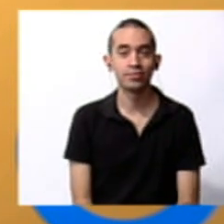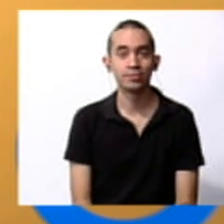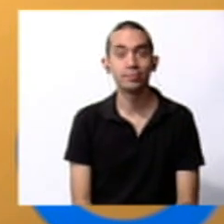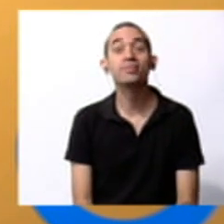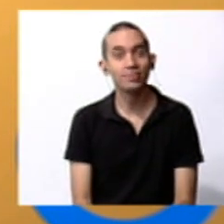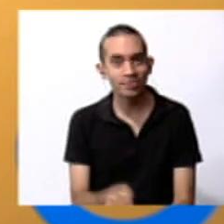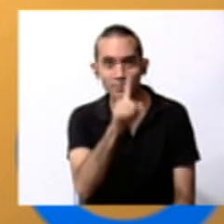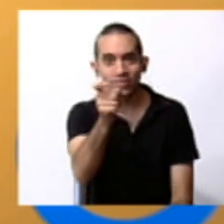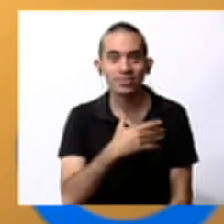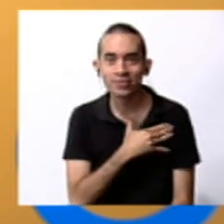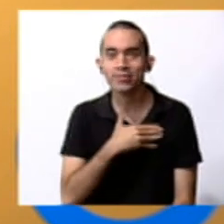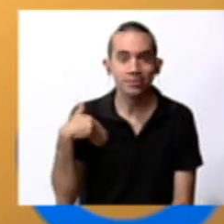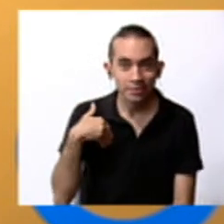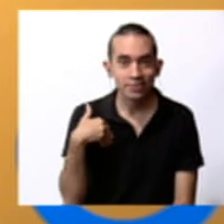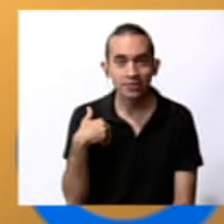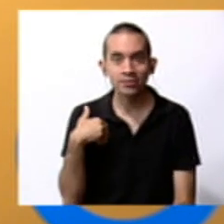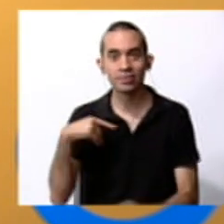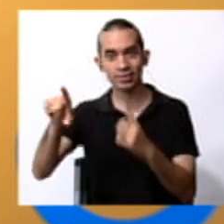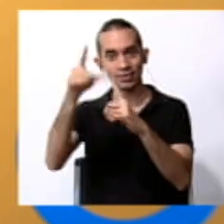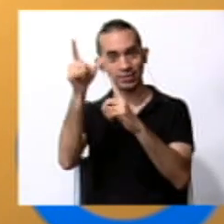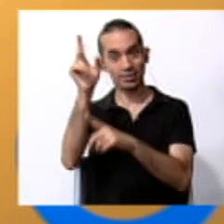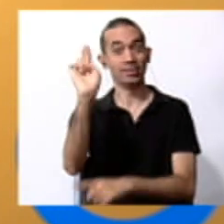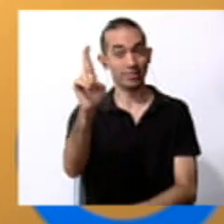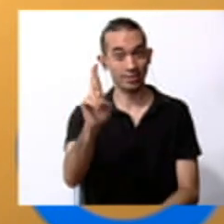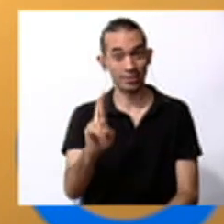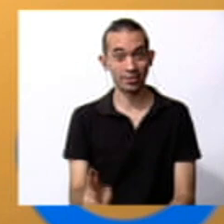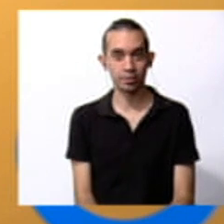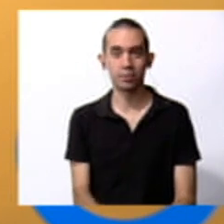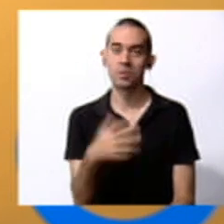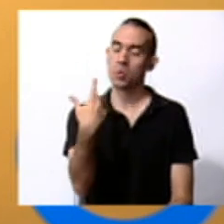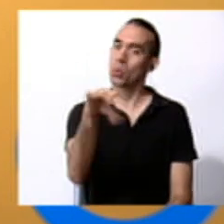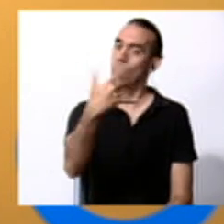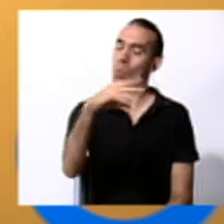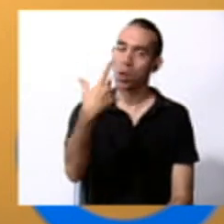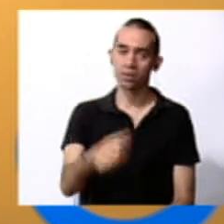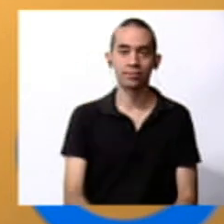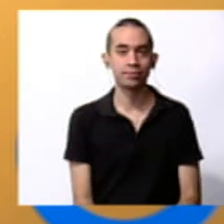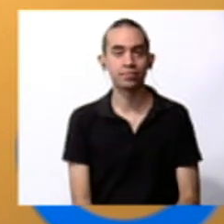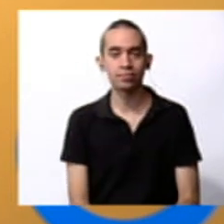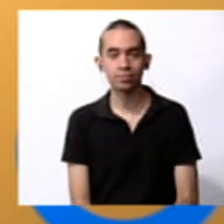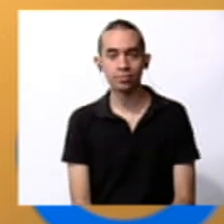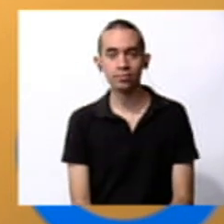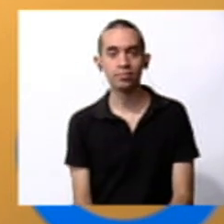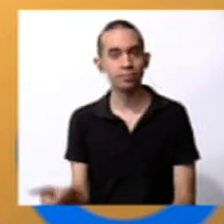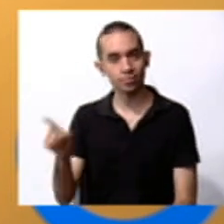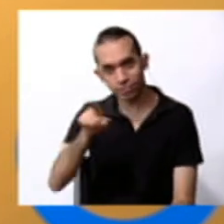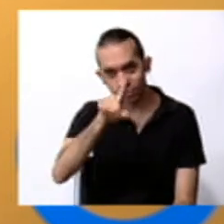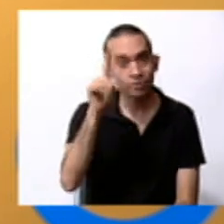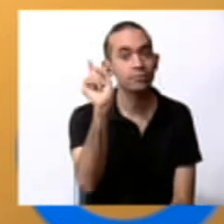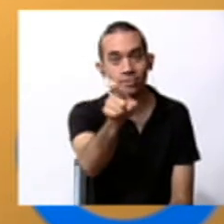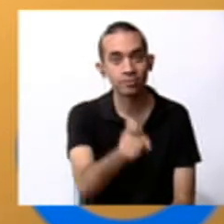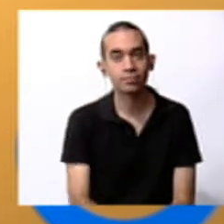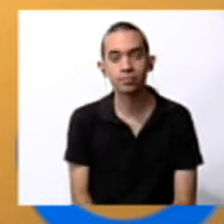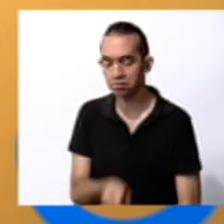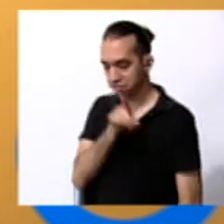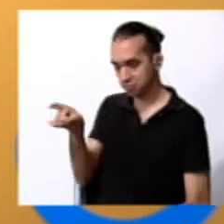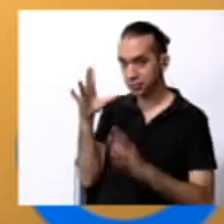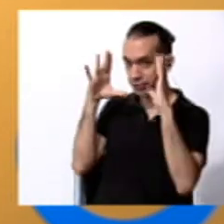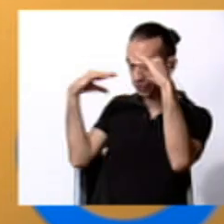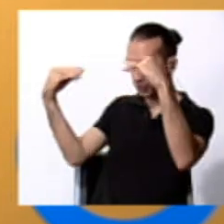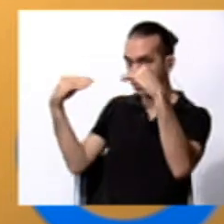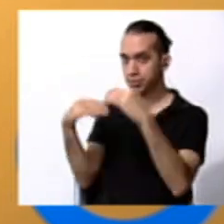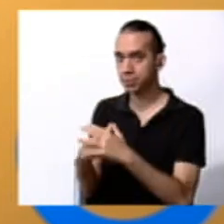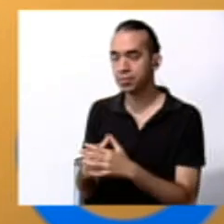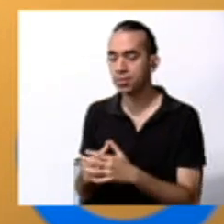Did you like the song about letter R? Yes, good. We have a question for you and for Zoe.